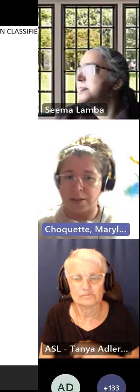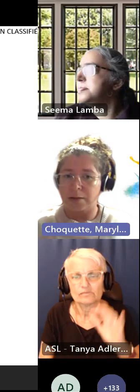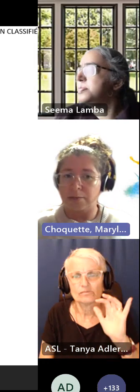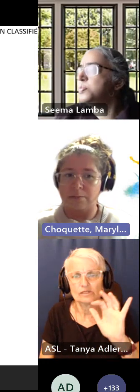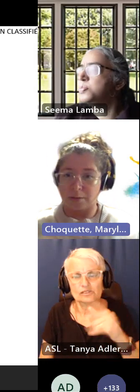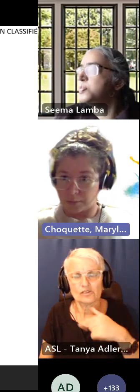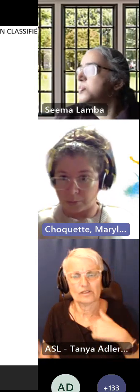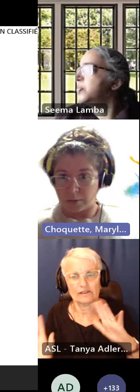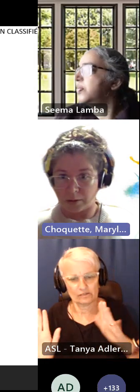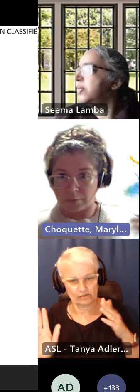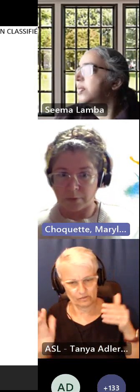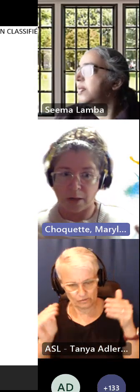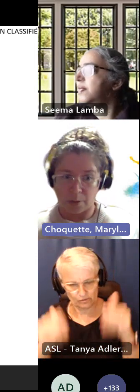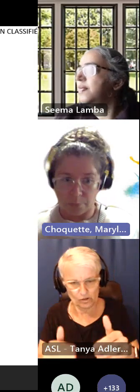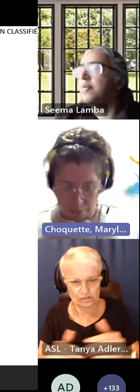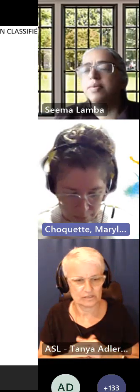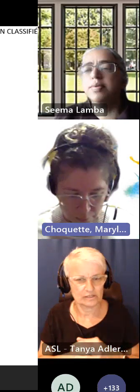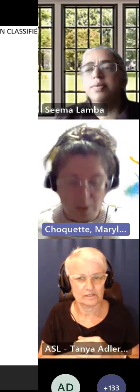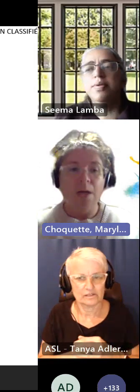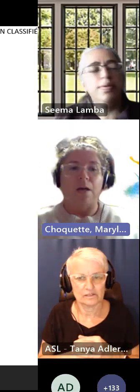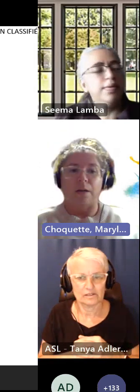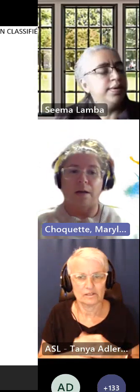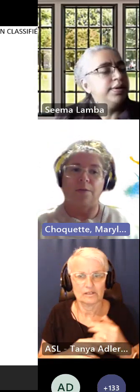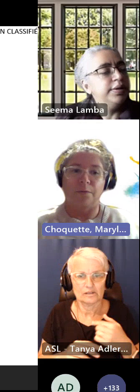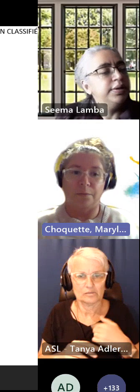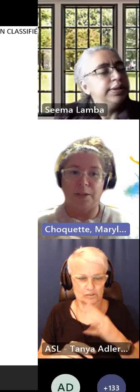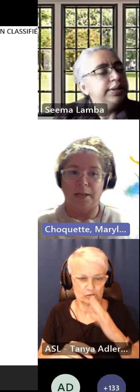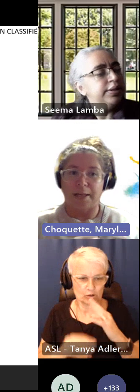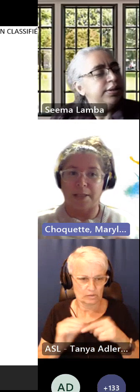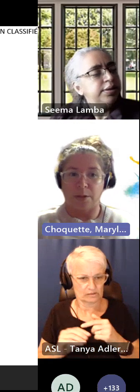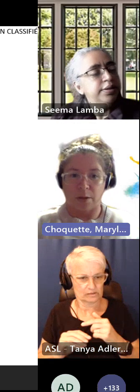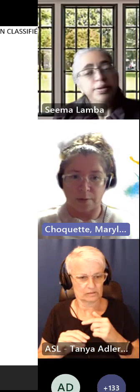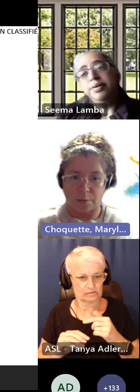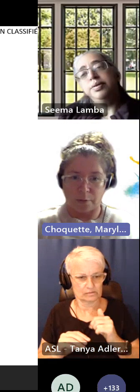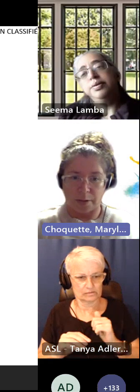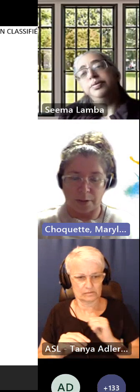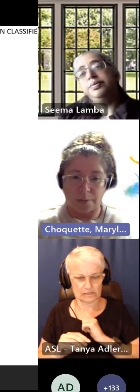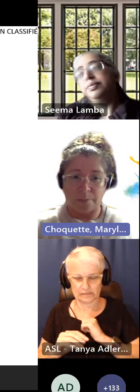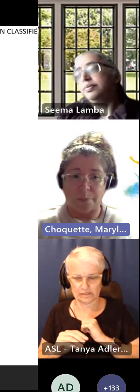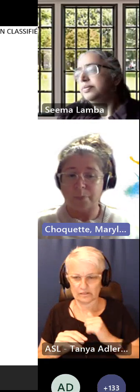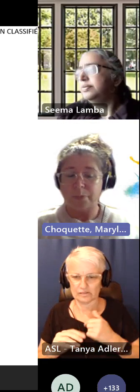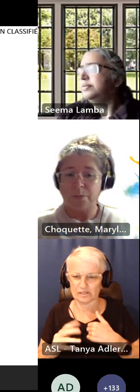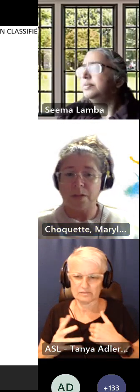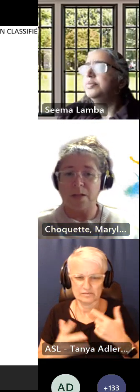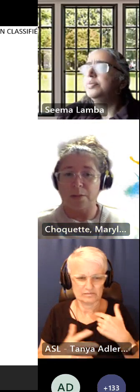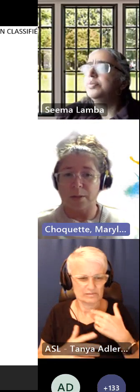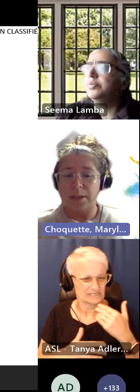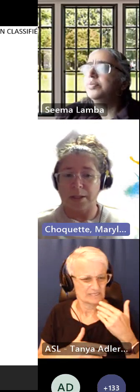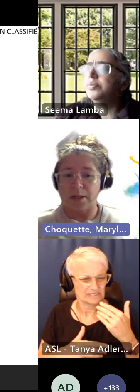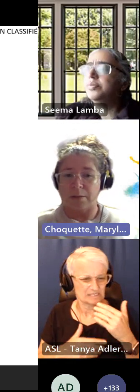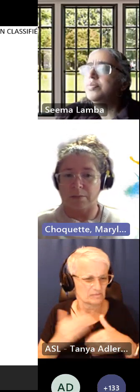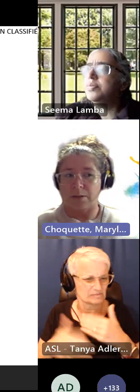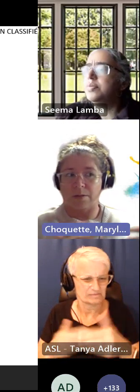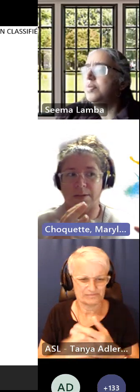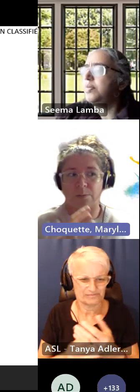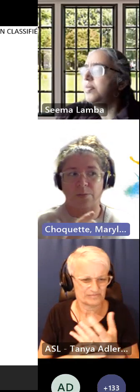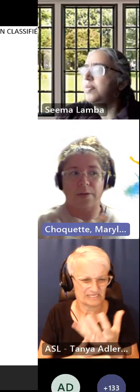that I feel, and I'm talking from the I perspective, have feel has been lost over the years. And